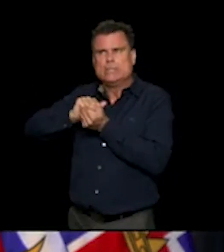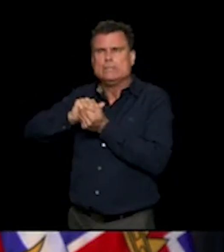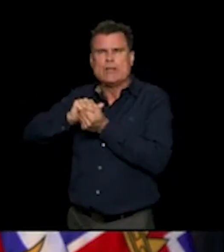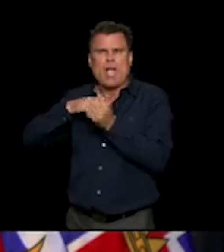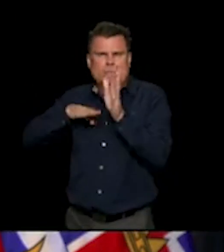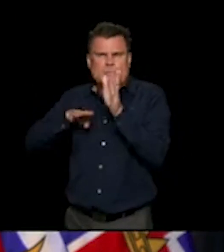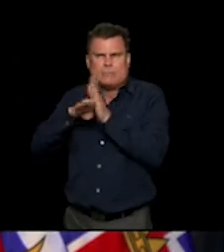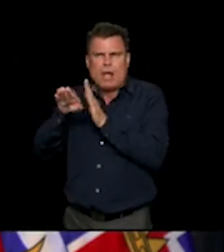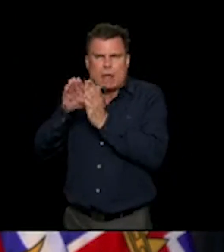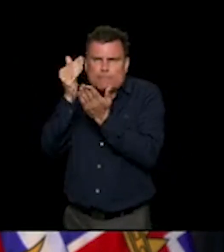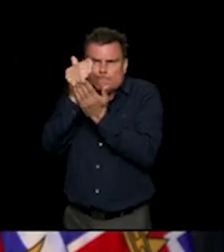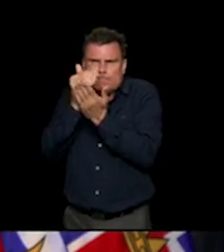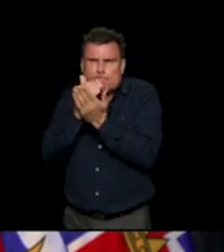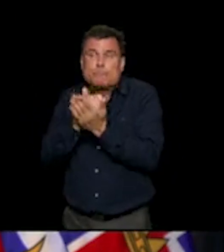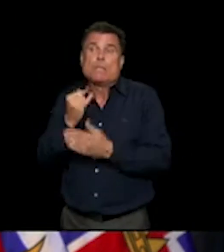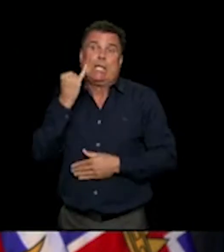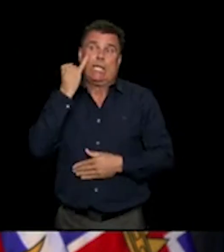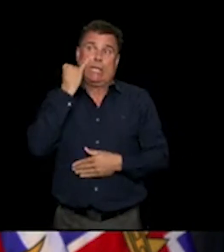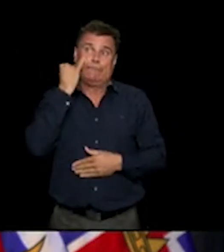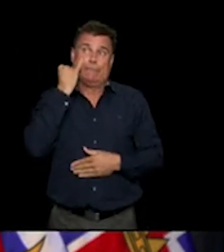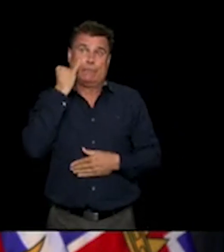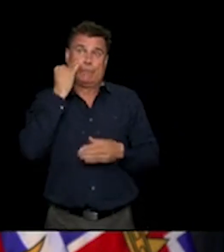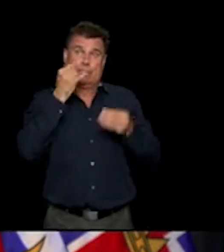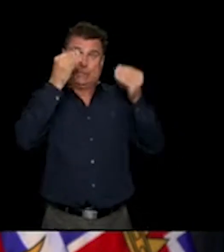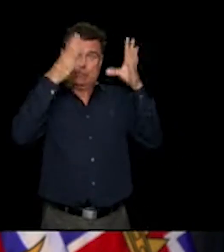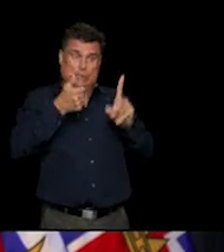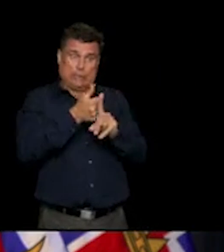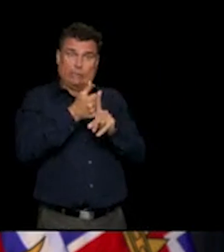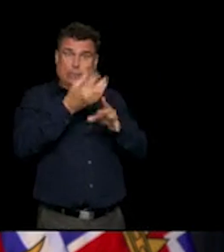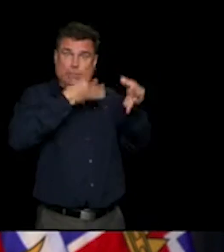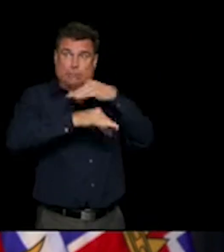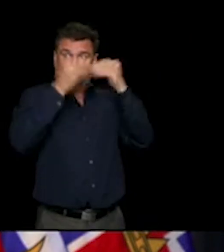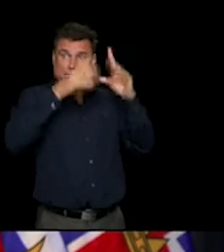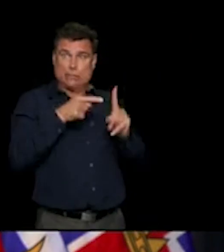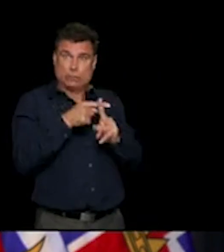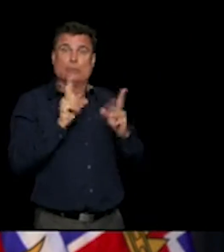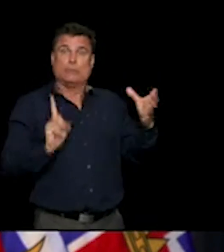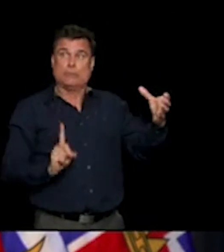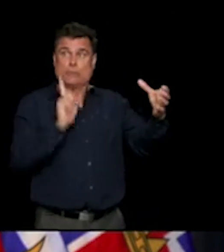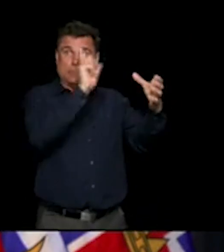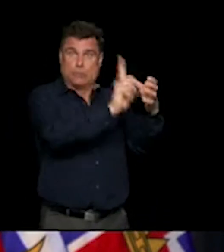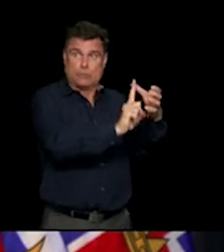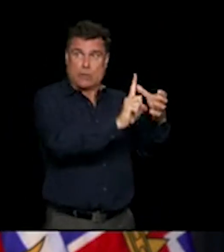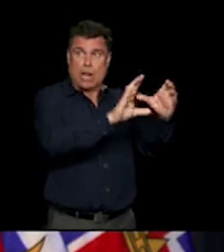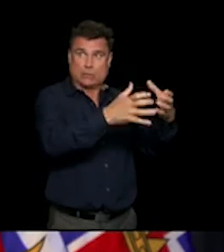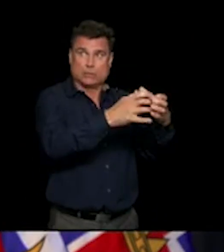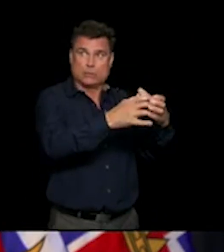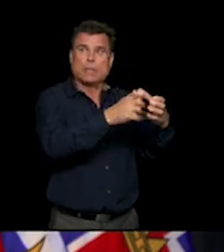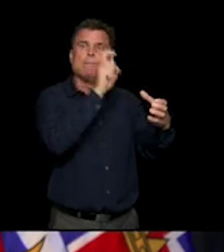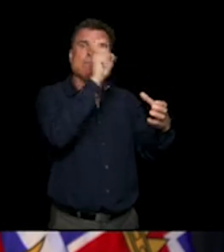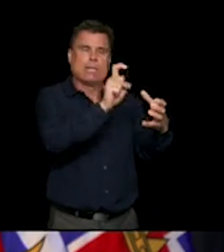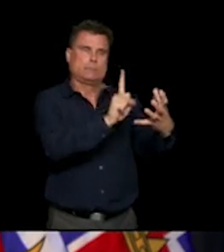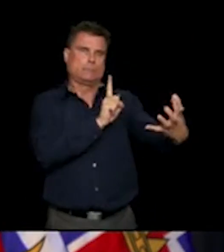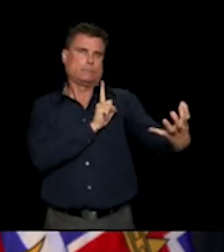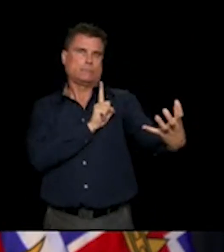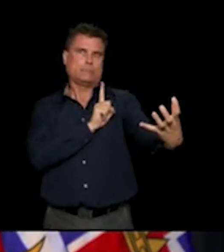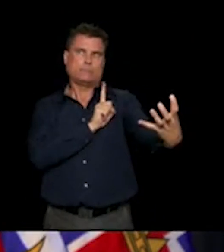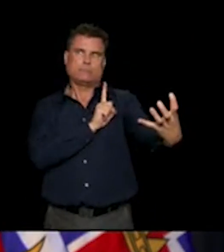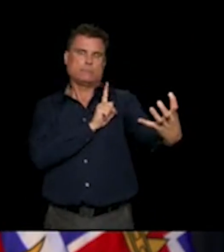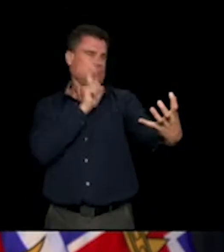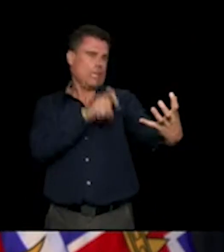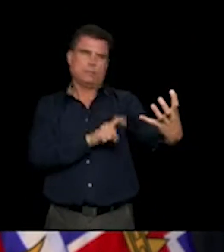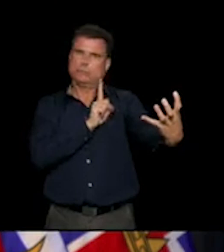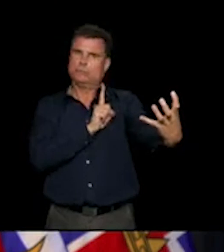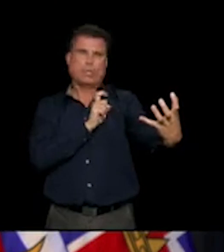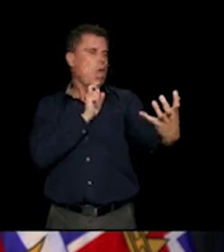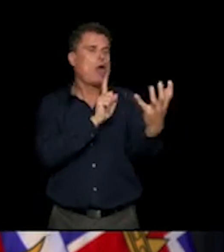The number one strategy around a substitute teacher who might appear in front of a class for only one day is that they should maintain physical distancing. They